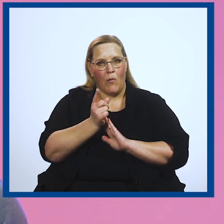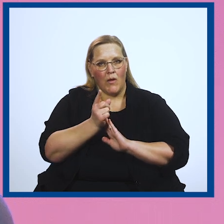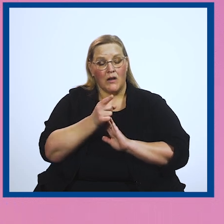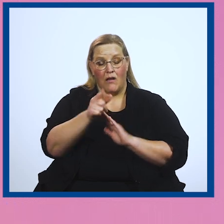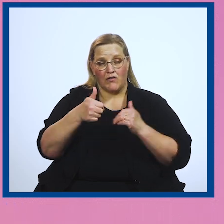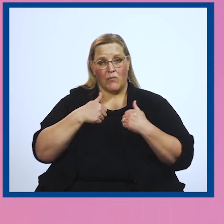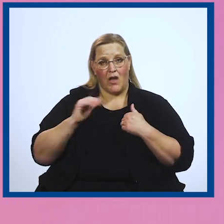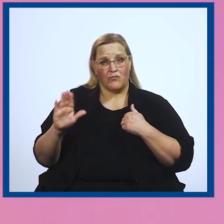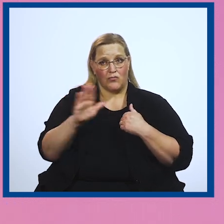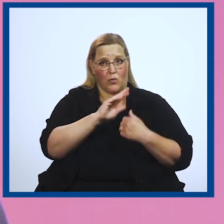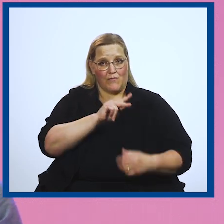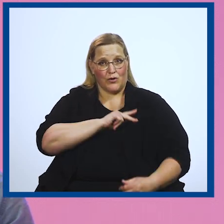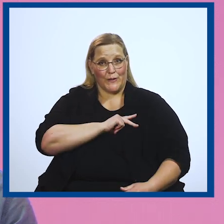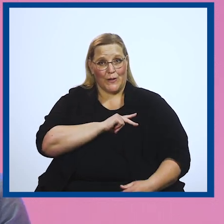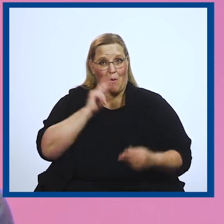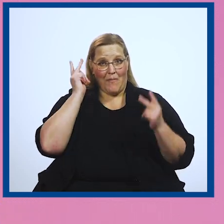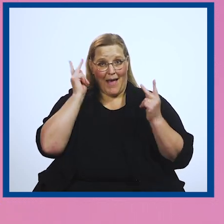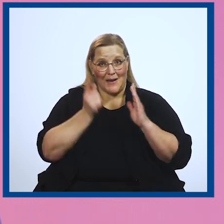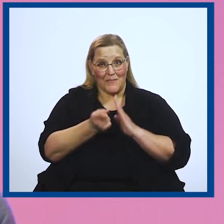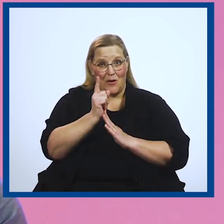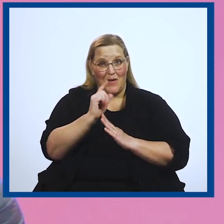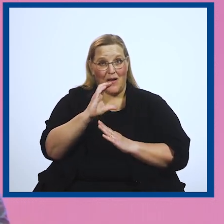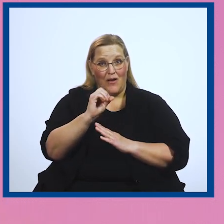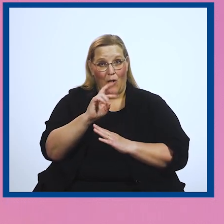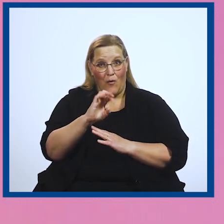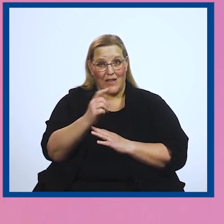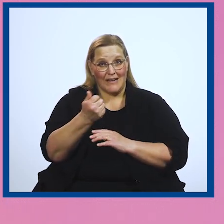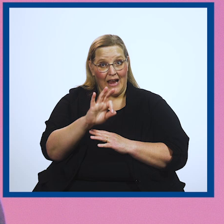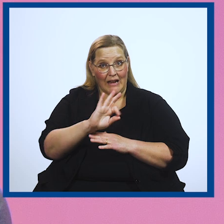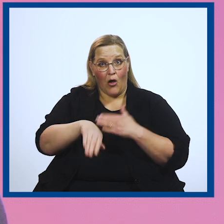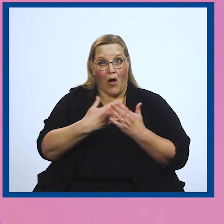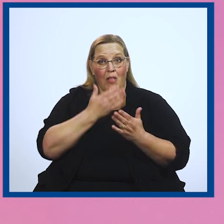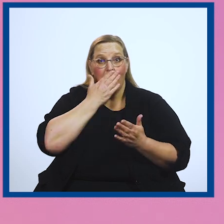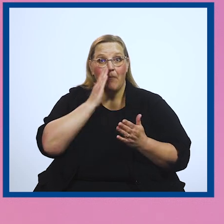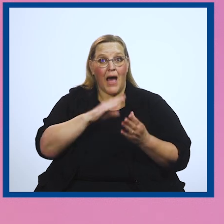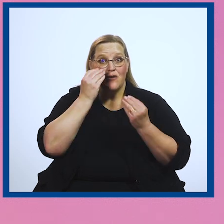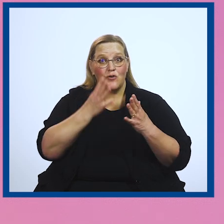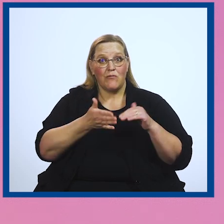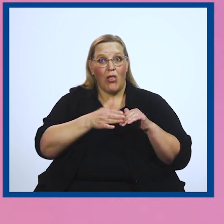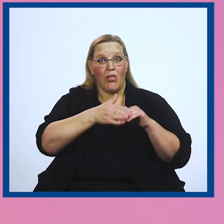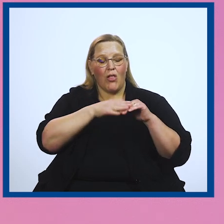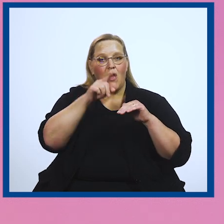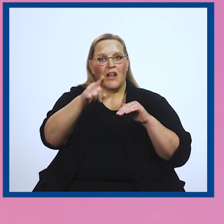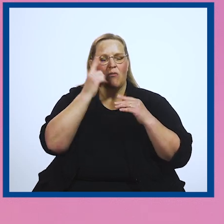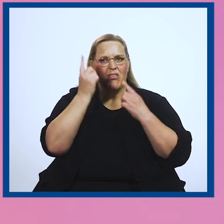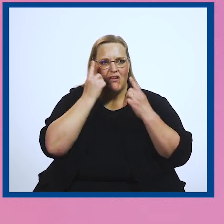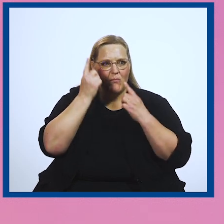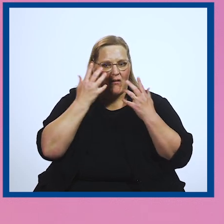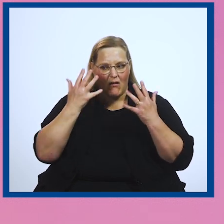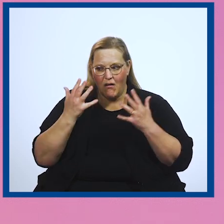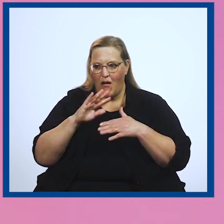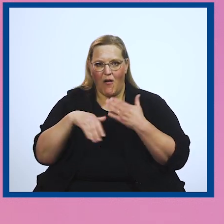had your personal COVID-19 panic moment yet? Where all the bad news mounted up on top of each other to the point you're running scenarios in your head and you